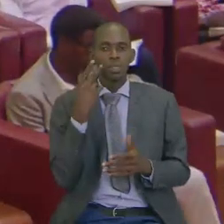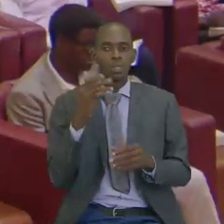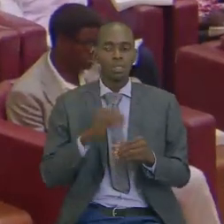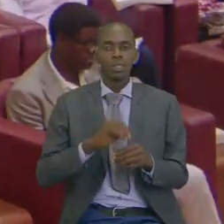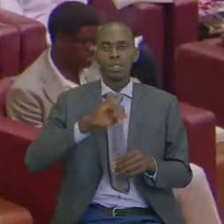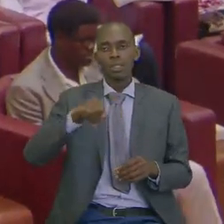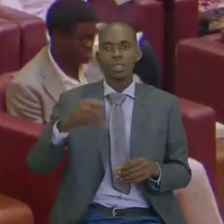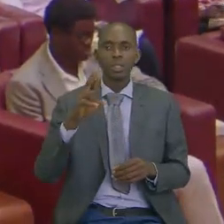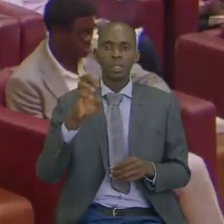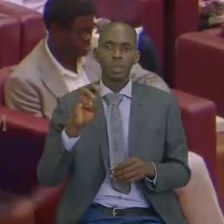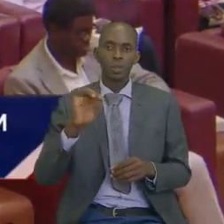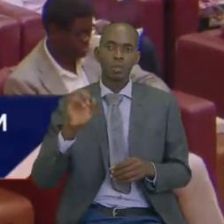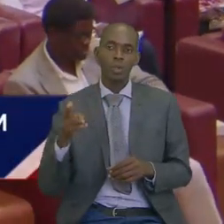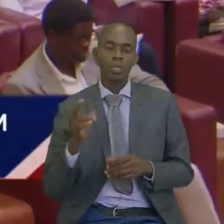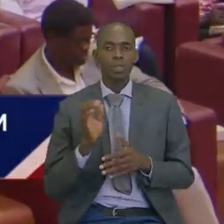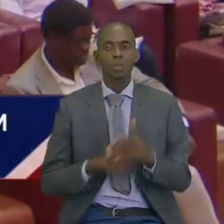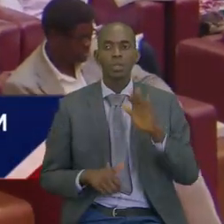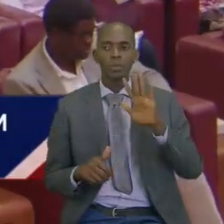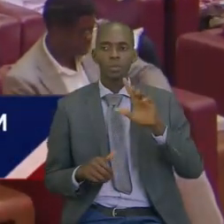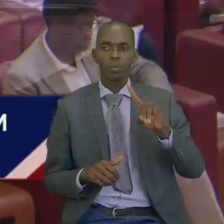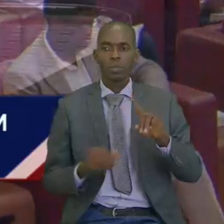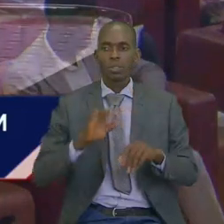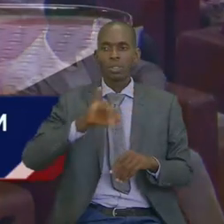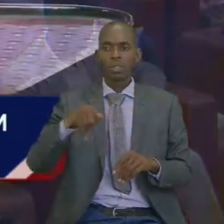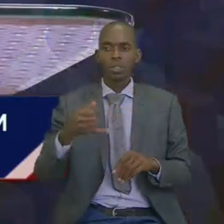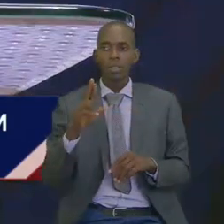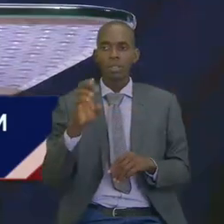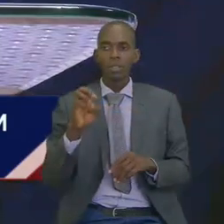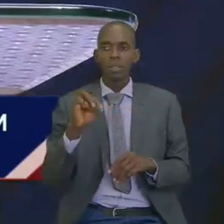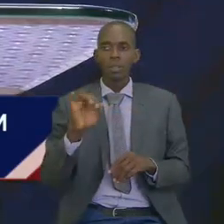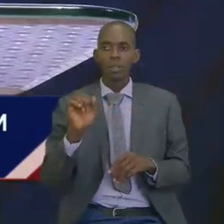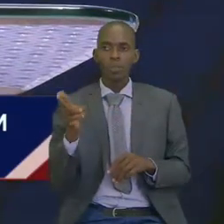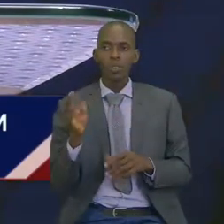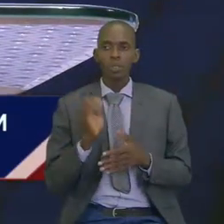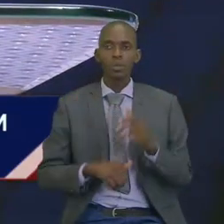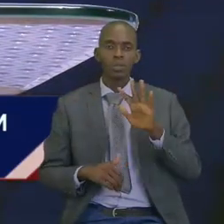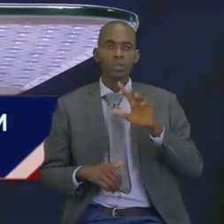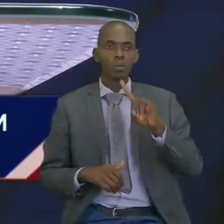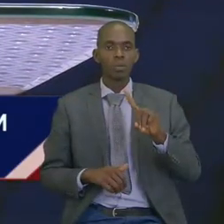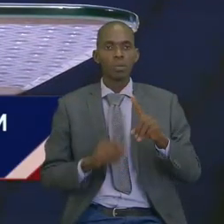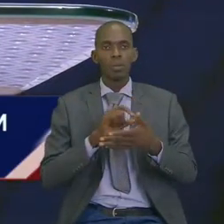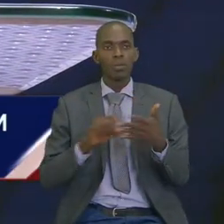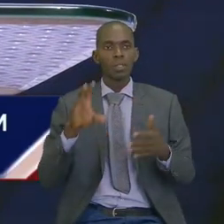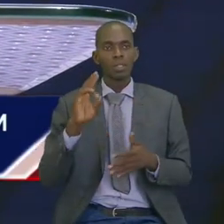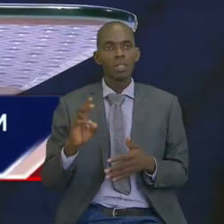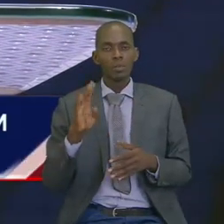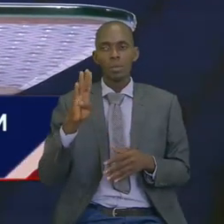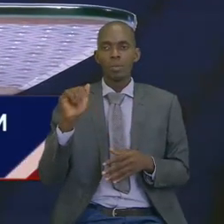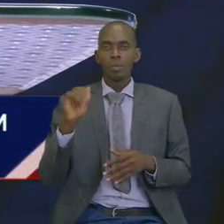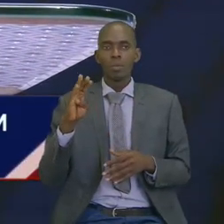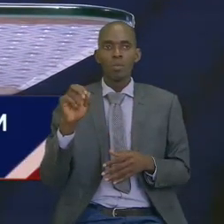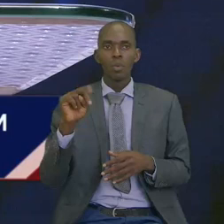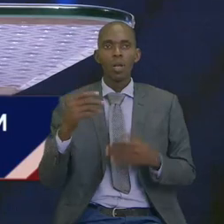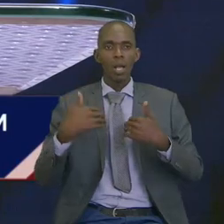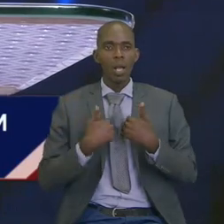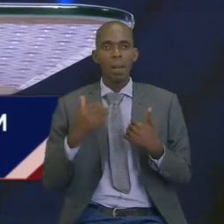Jeremiah 51, verse 7, Babylon has been a golden cup in the Lord's hand. Look at